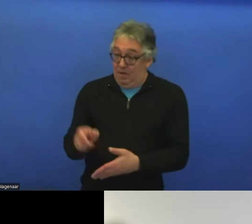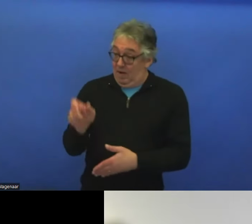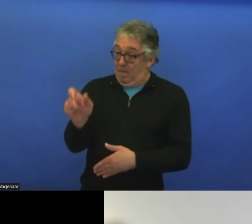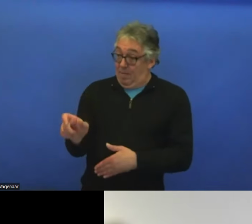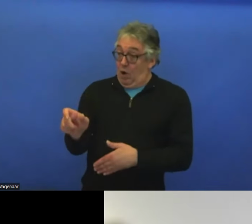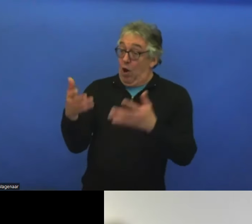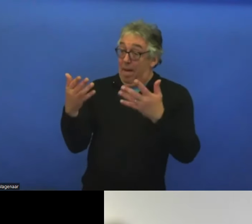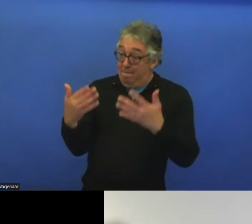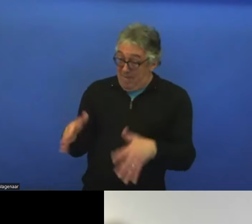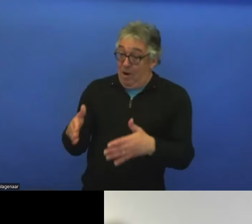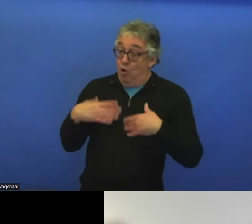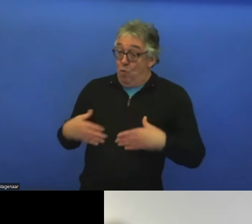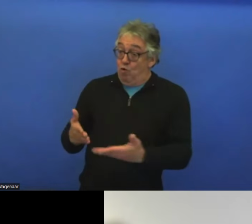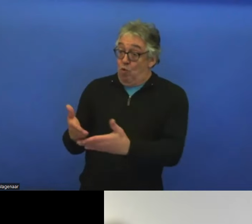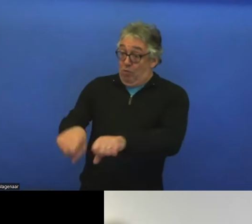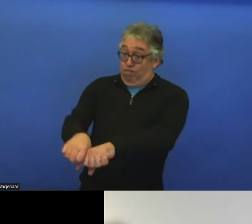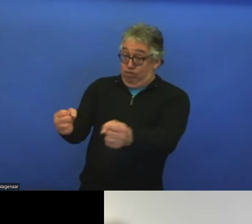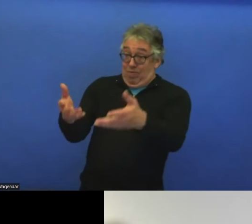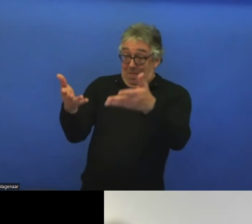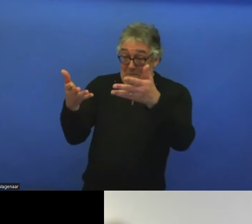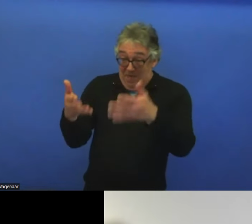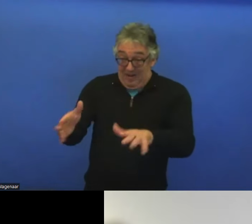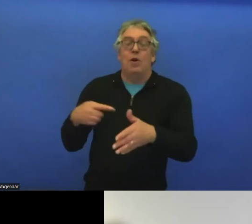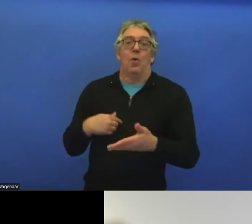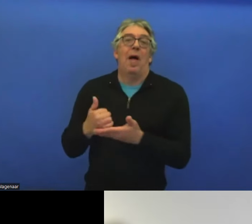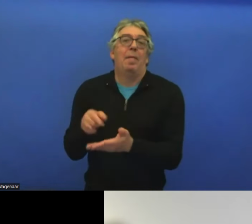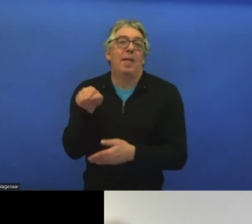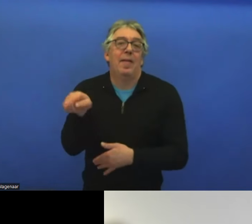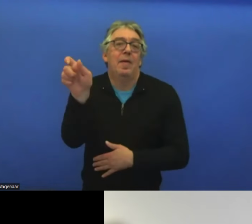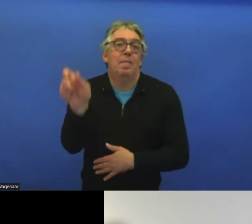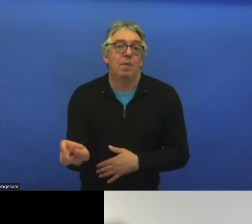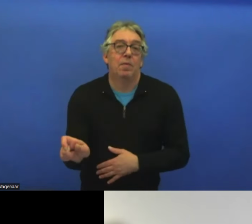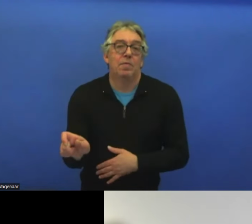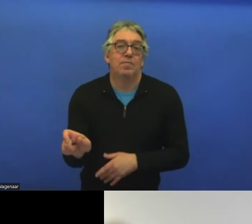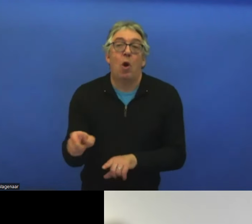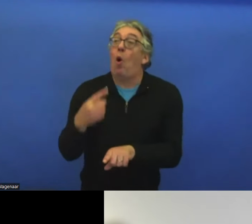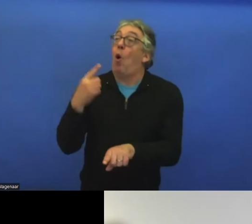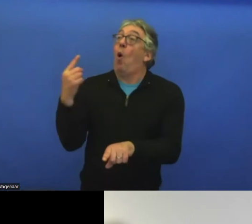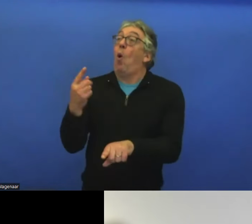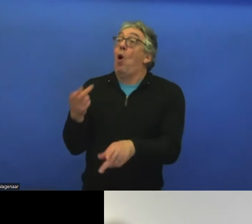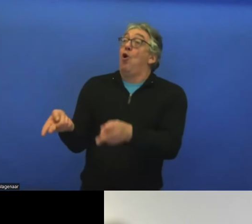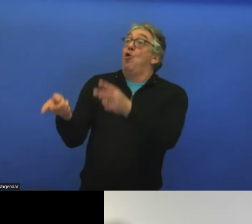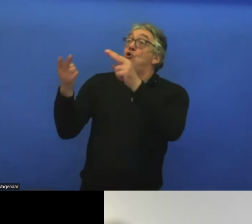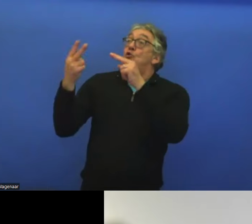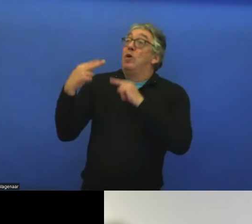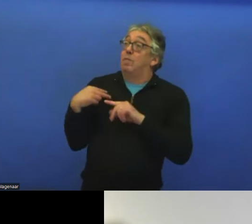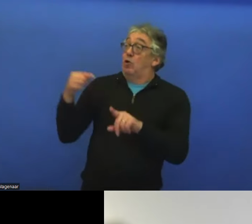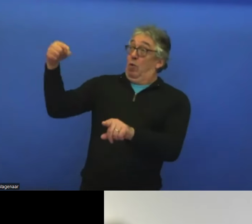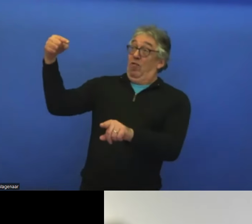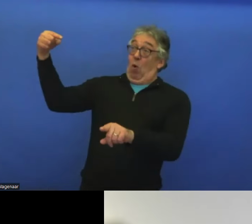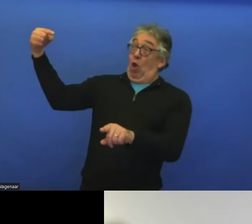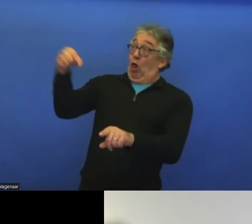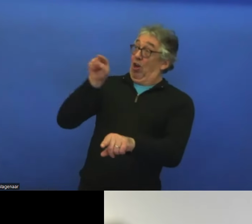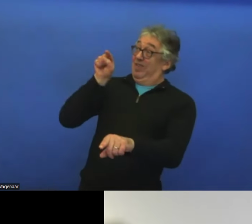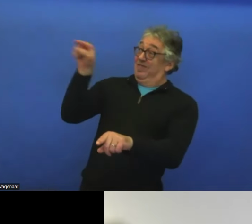violation. The ones who hold them accountable, it's different entities. We don't do